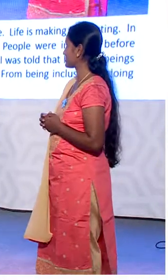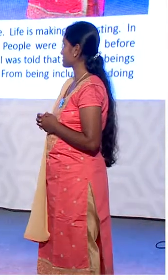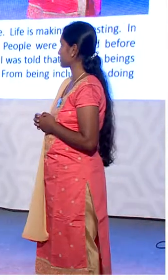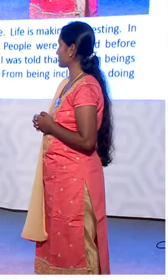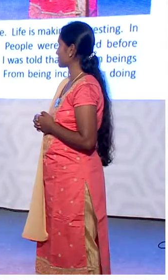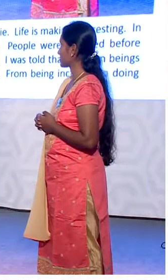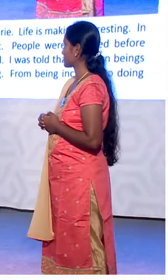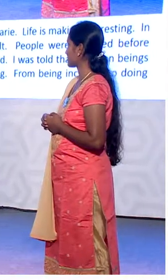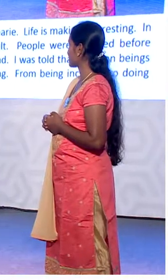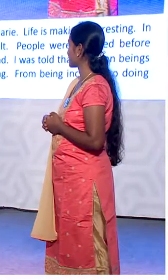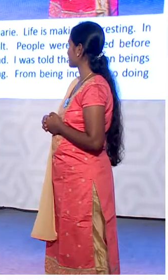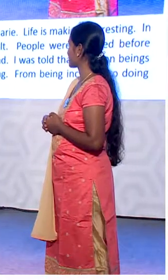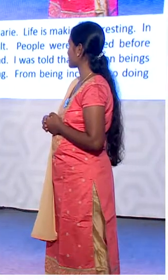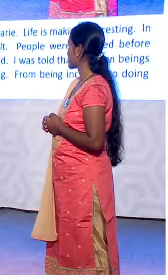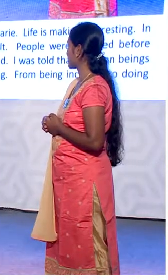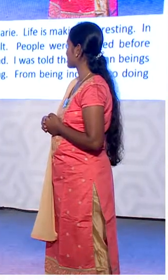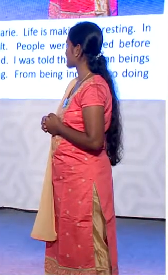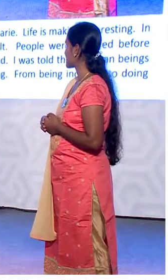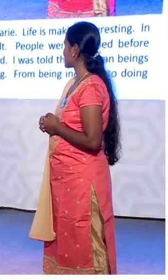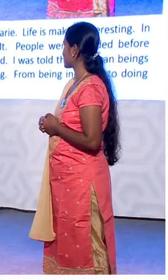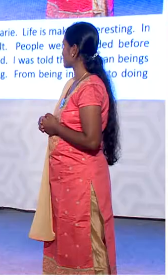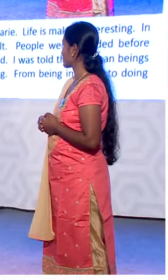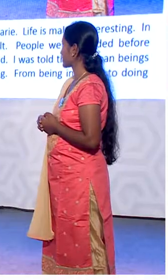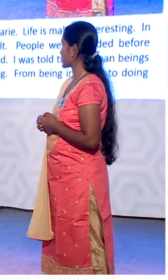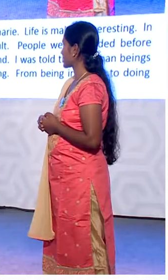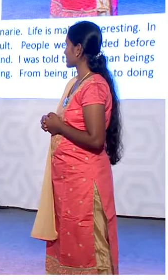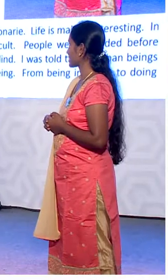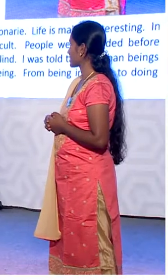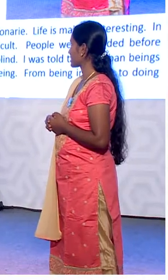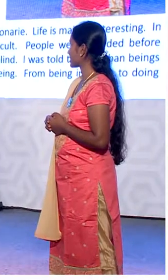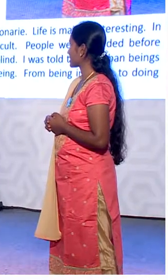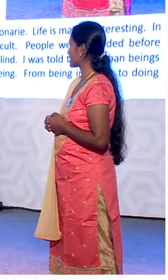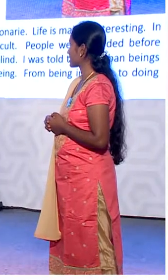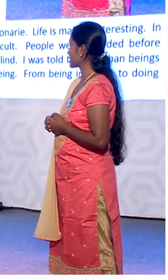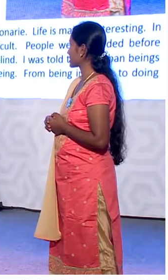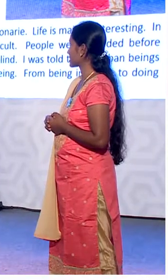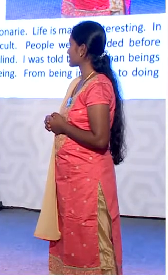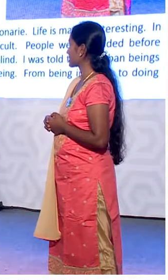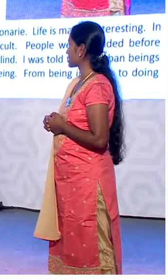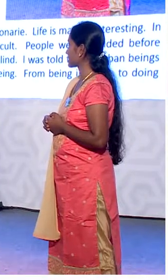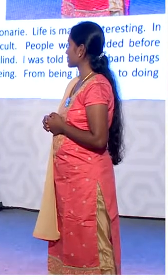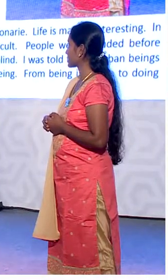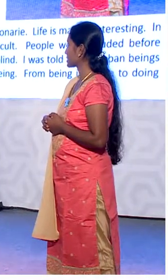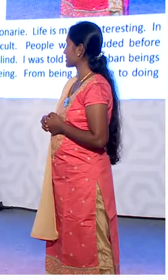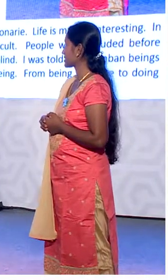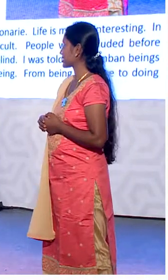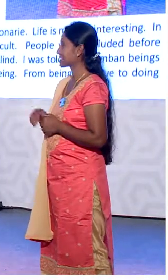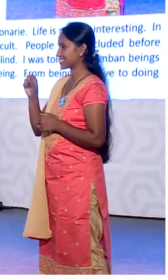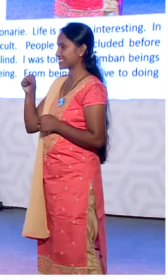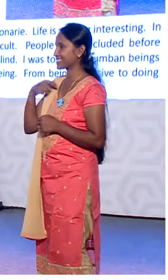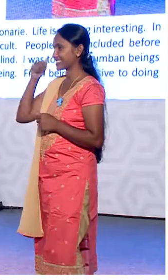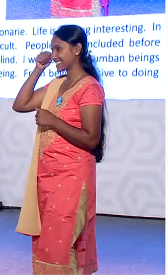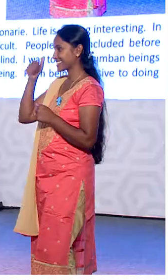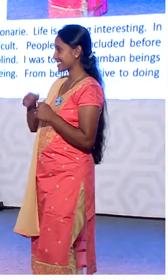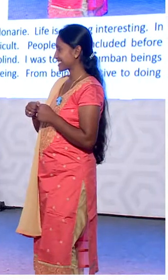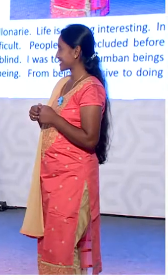said, yeah, I was in power. Yeah, you were in power when he came into prison. Yeah, I remember. And